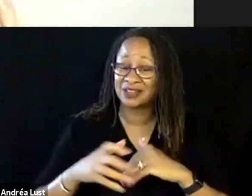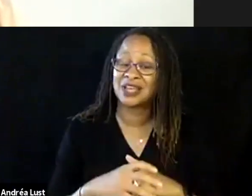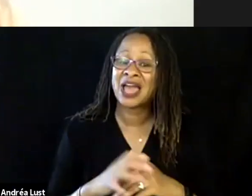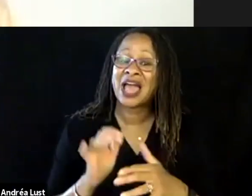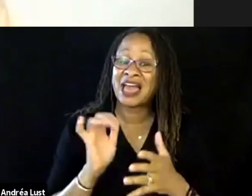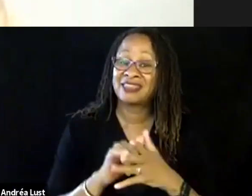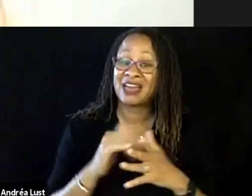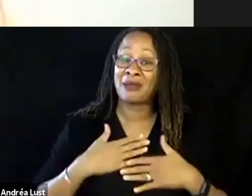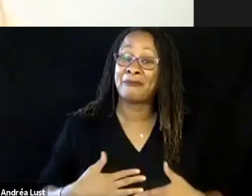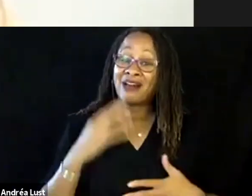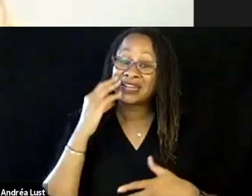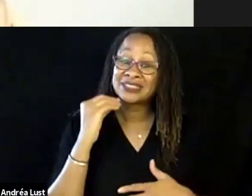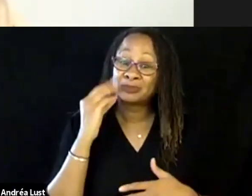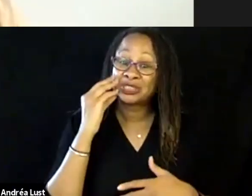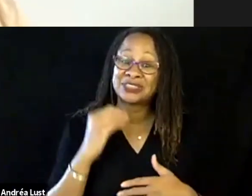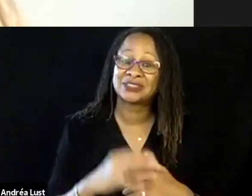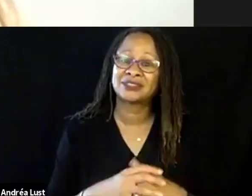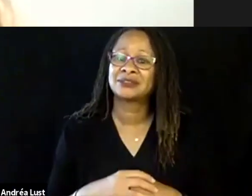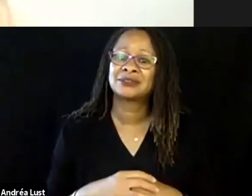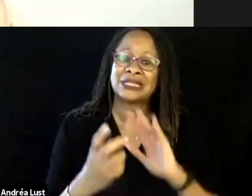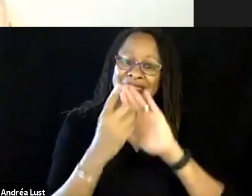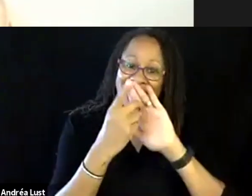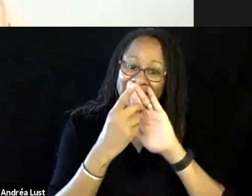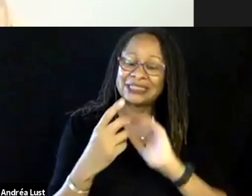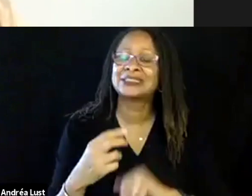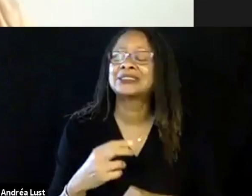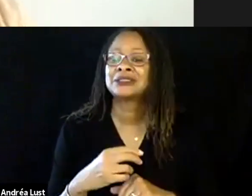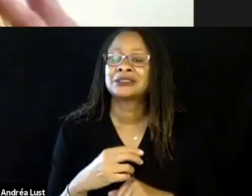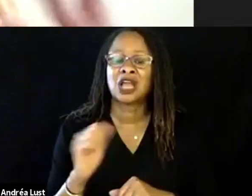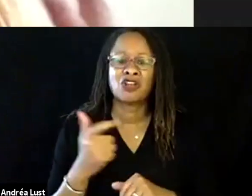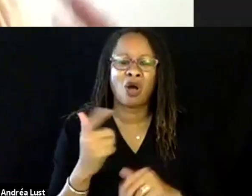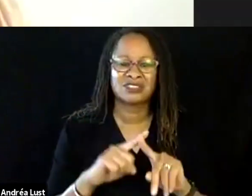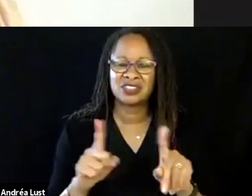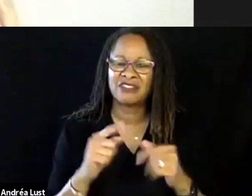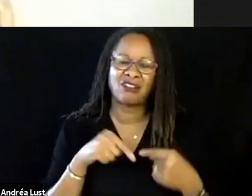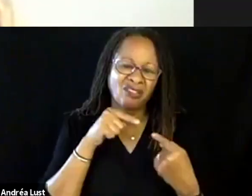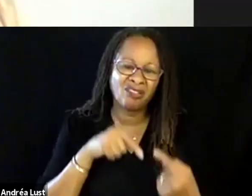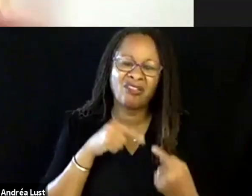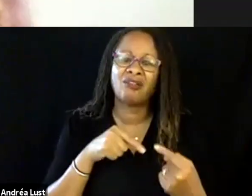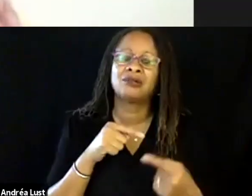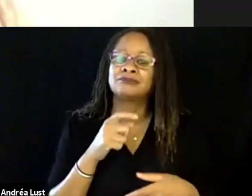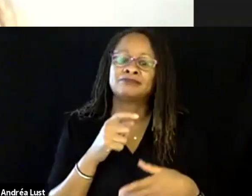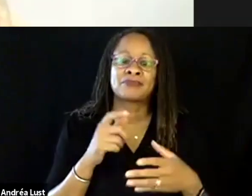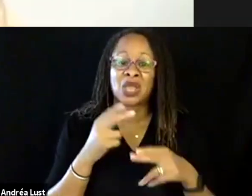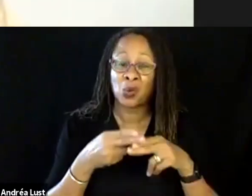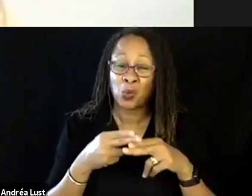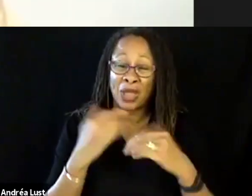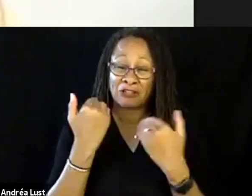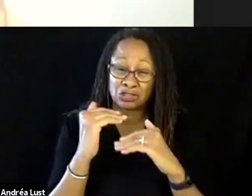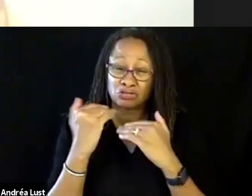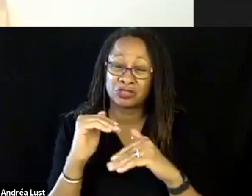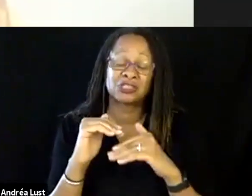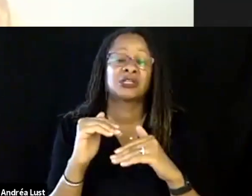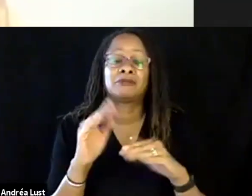body experiences, you know, dieting and all this kinds of really rigorous weight restriction behavior as